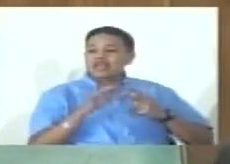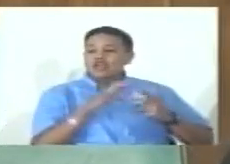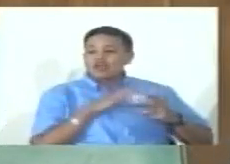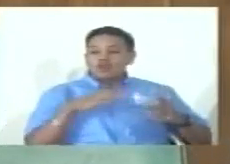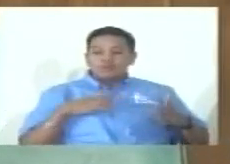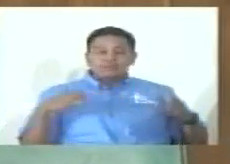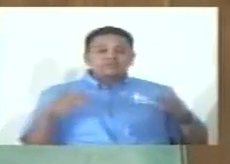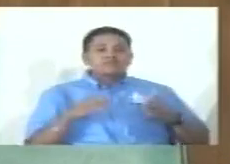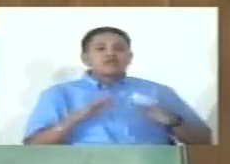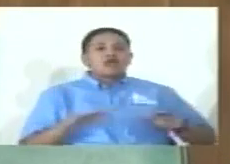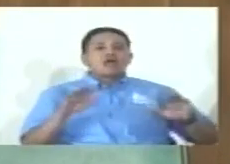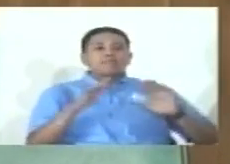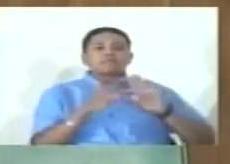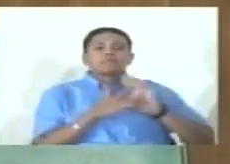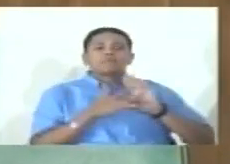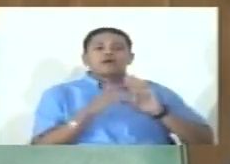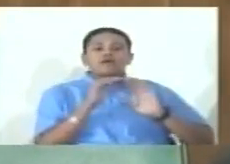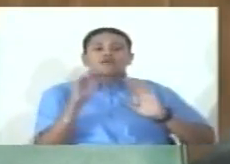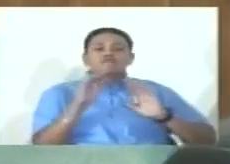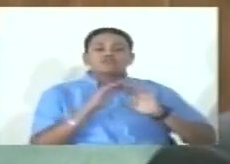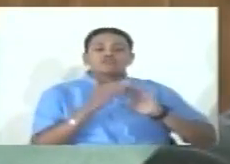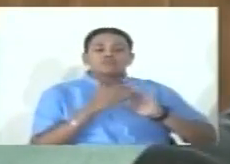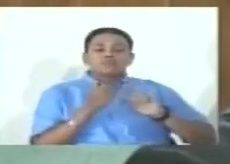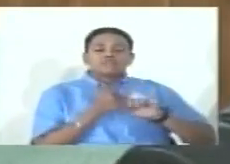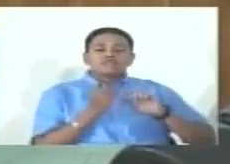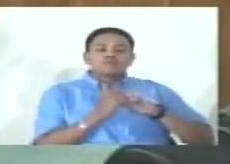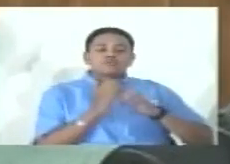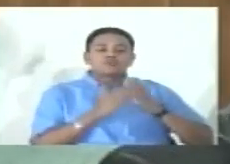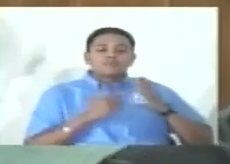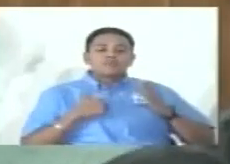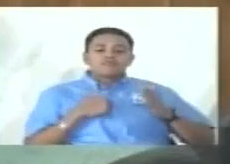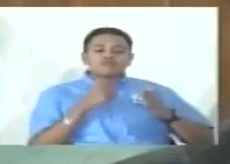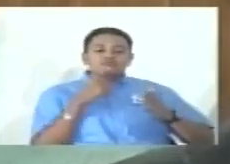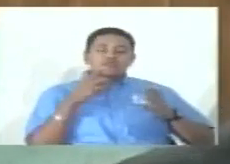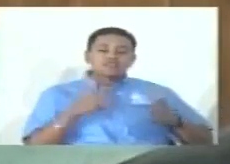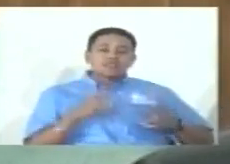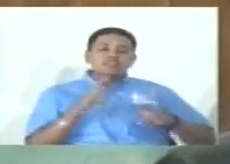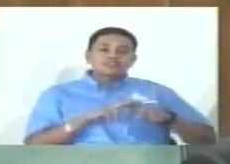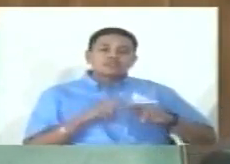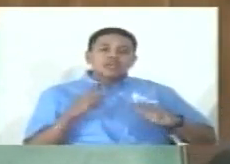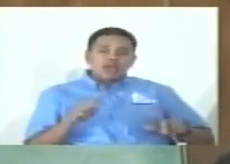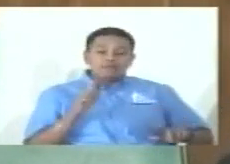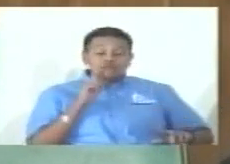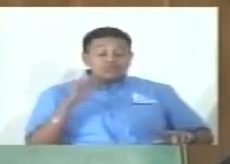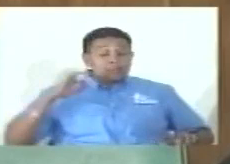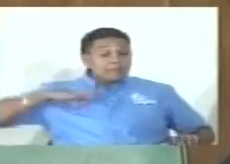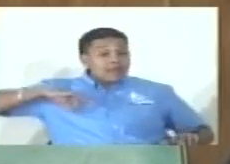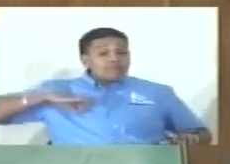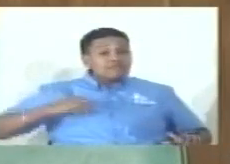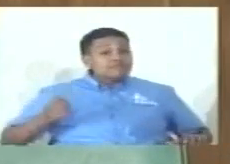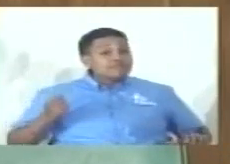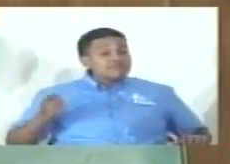the Bank of Jamaica, on which some of us in here sit, has benefit from that